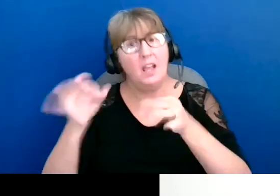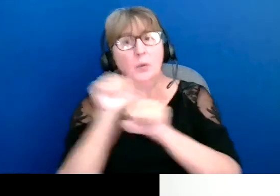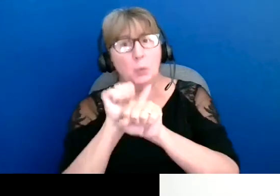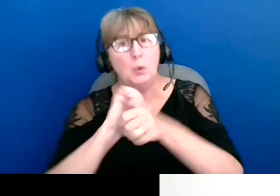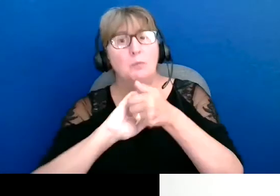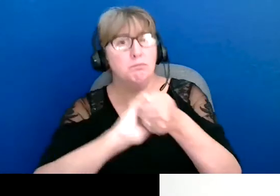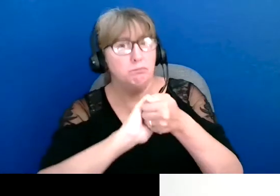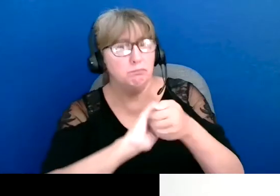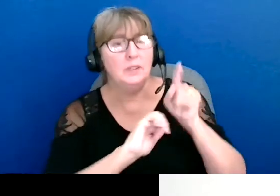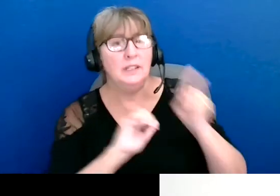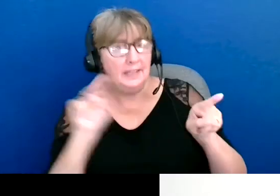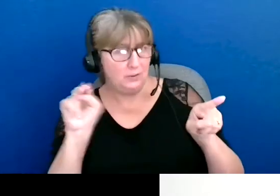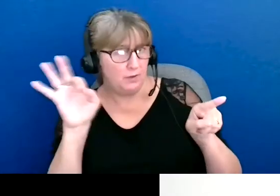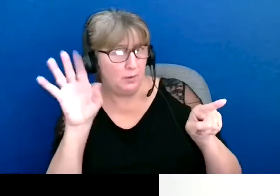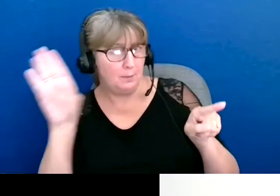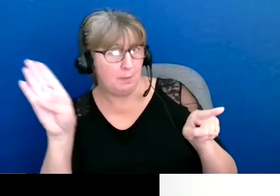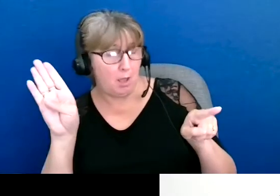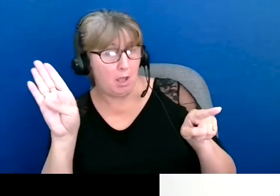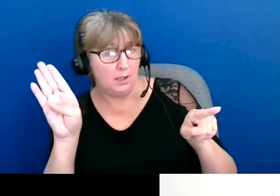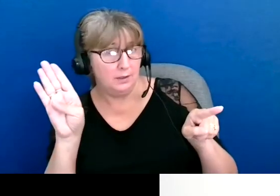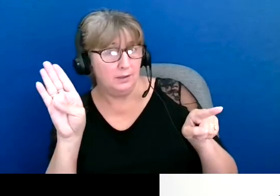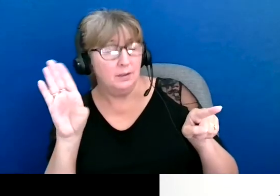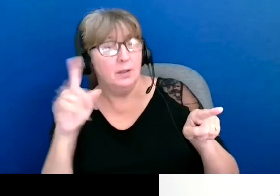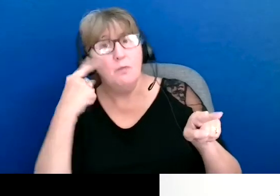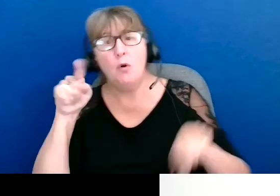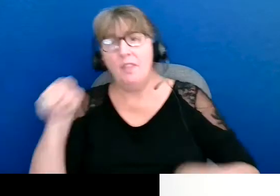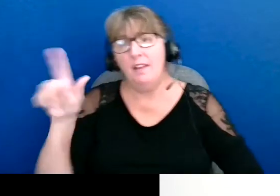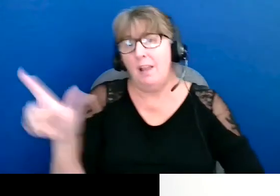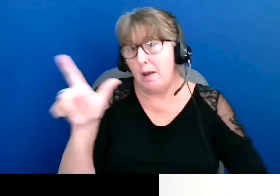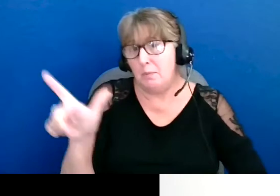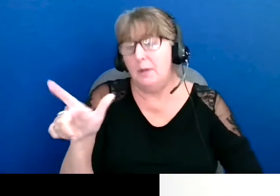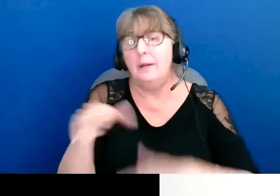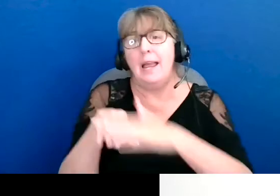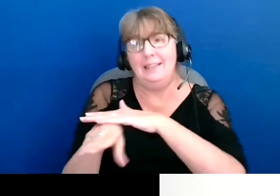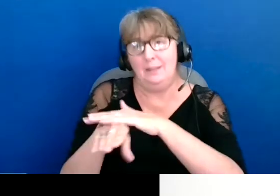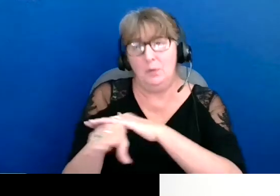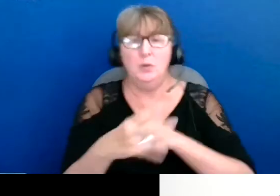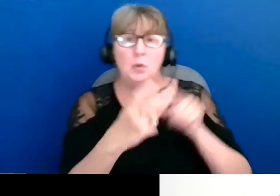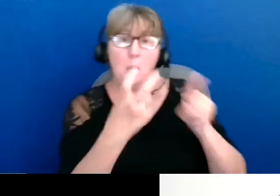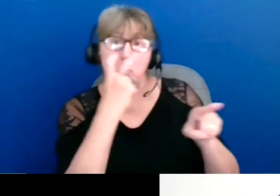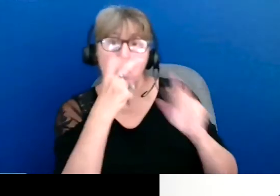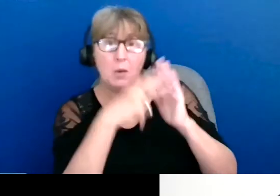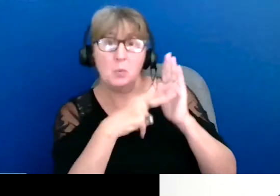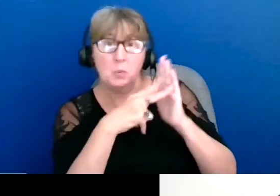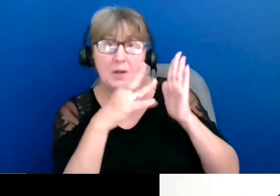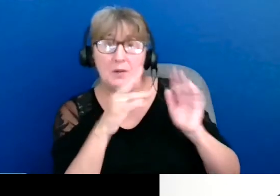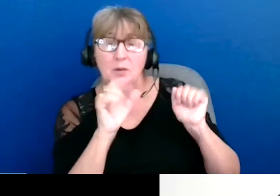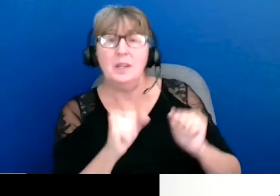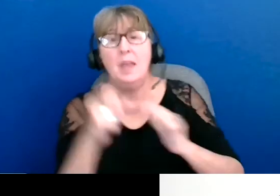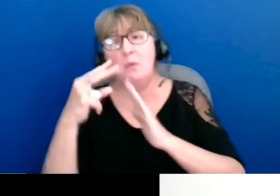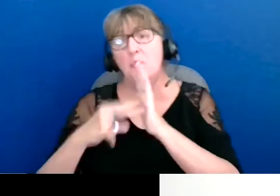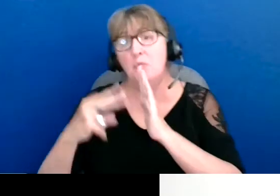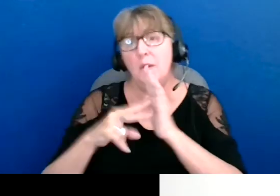to make the website, to make the library accessible so that blind readers could read books on the Script platform.